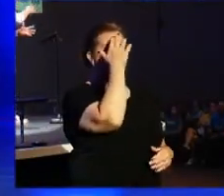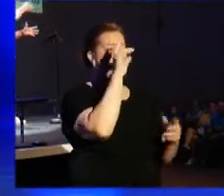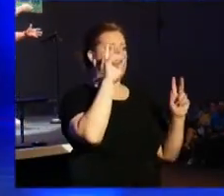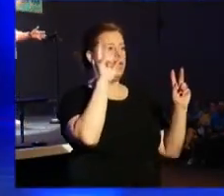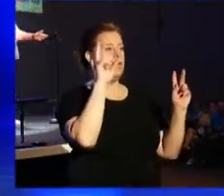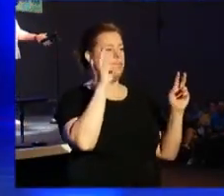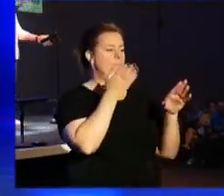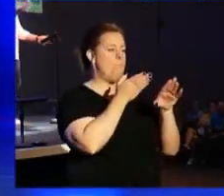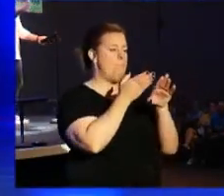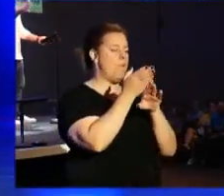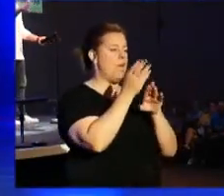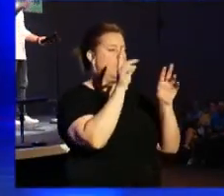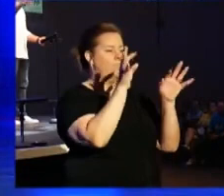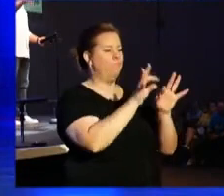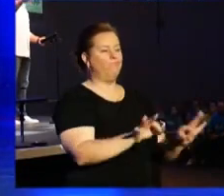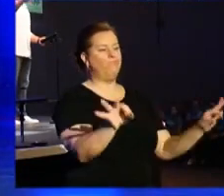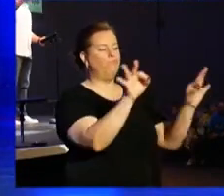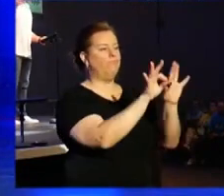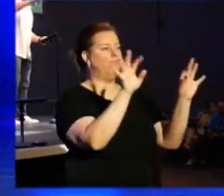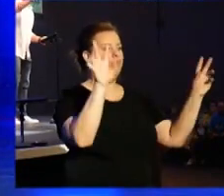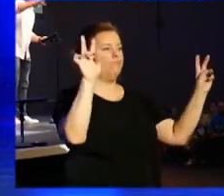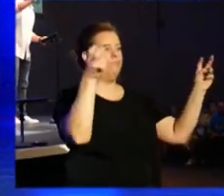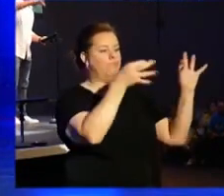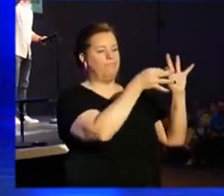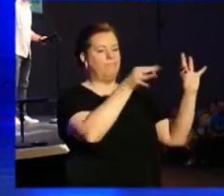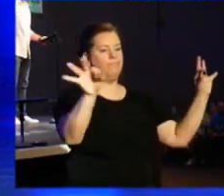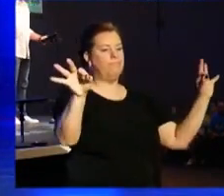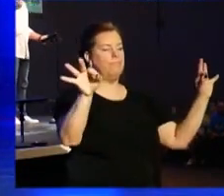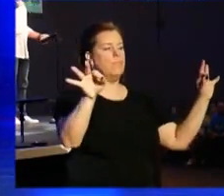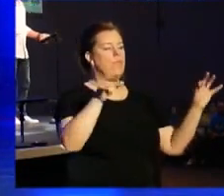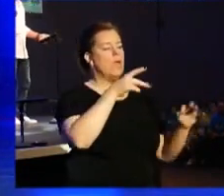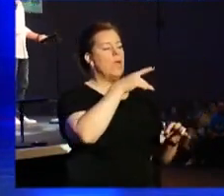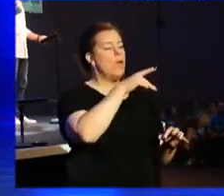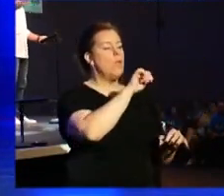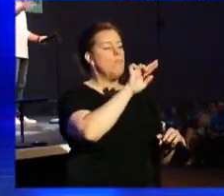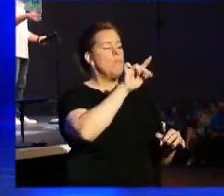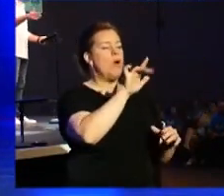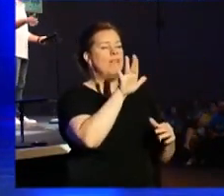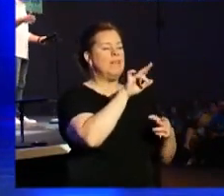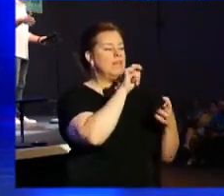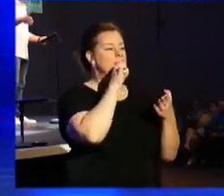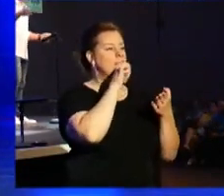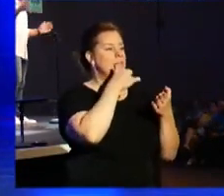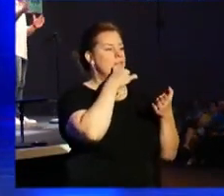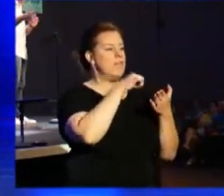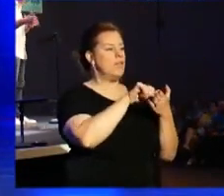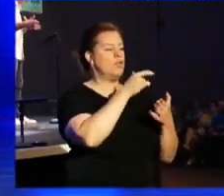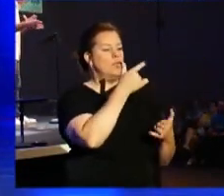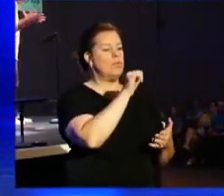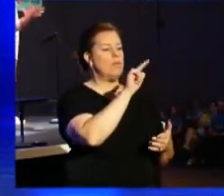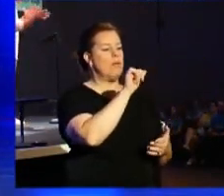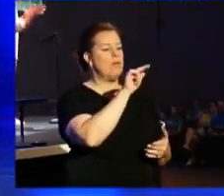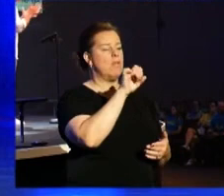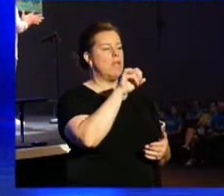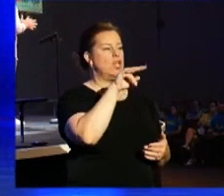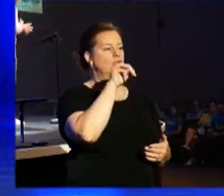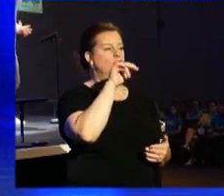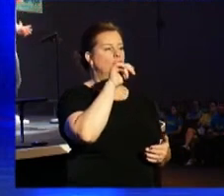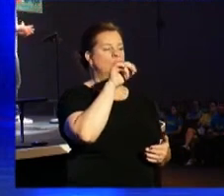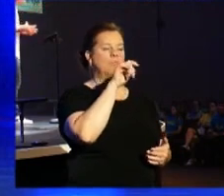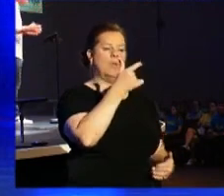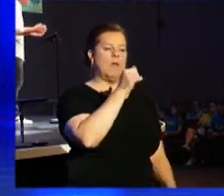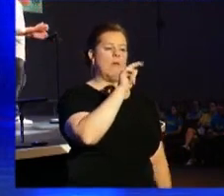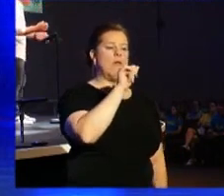is Paul's letter to the Galatians. But about 15 years after that, he wrote to a coworker of his named Titus, and this is what he